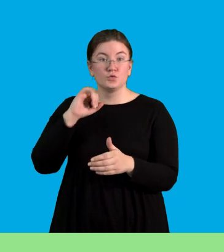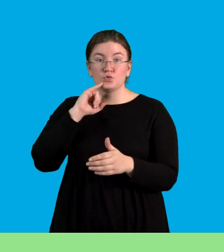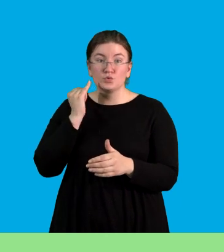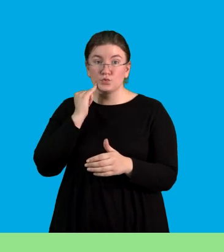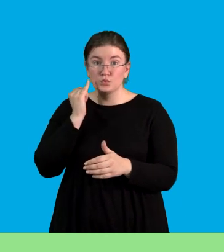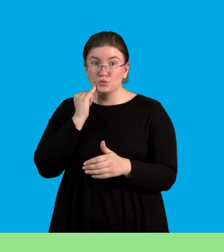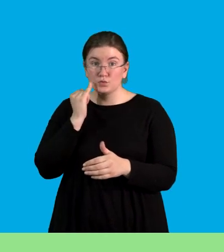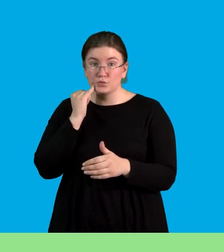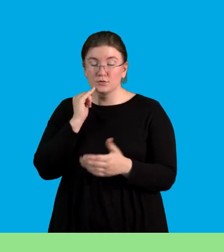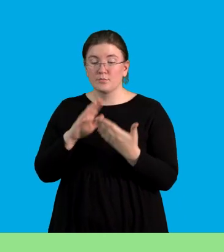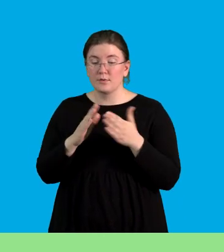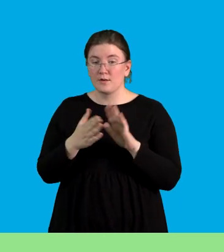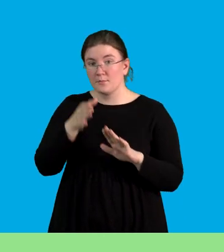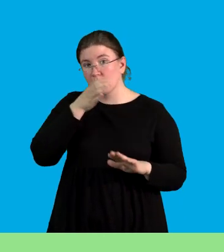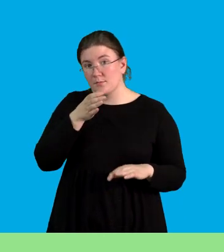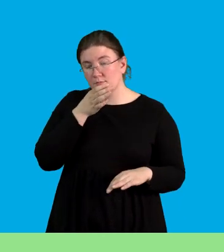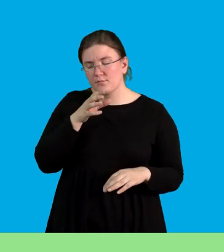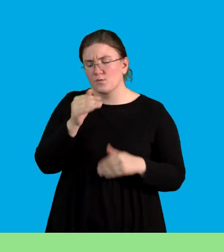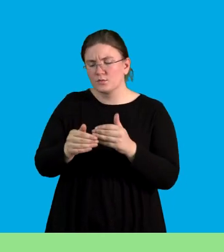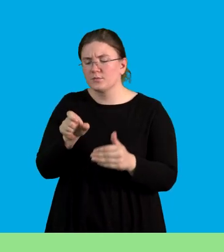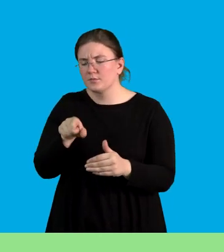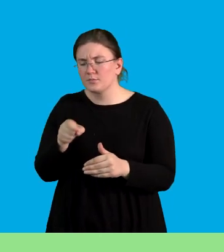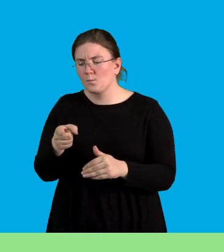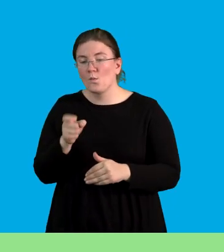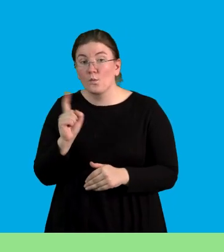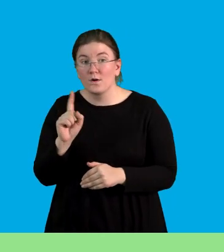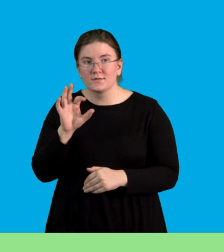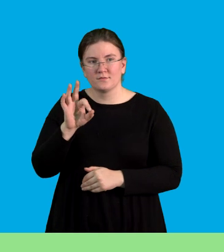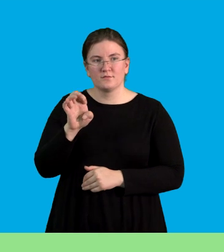these juices are converted is called fermentation.